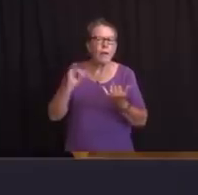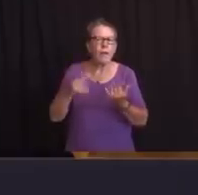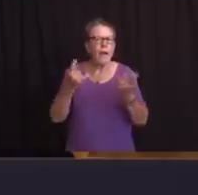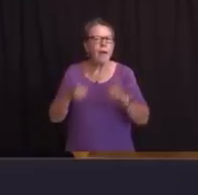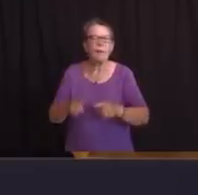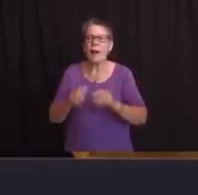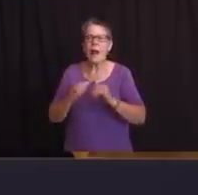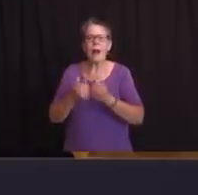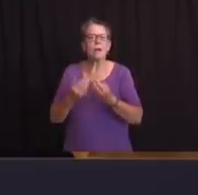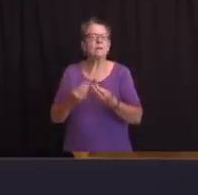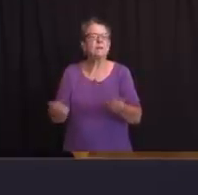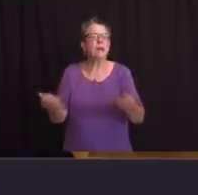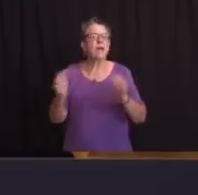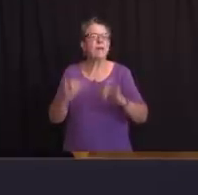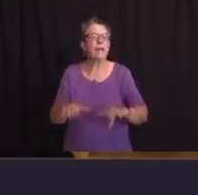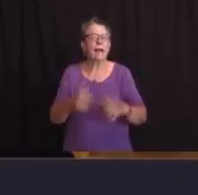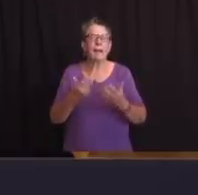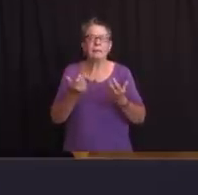condition. Thank you.